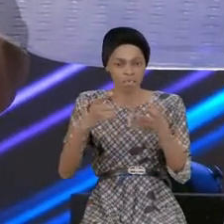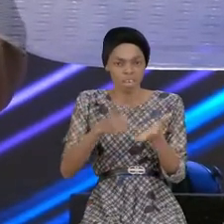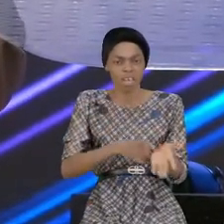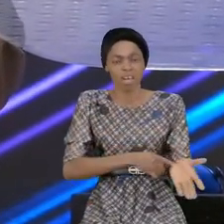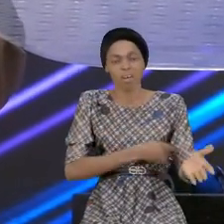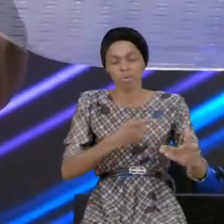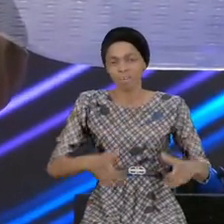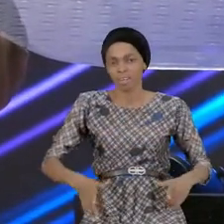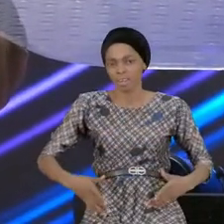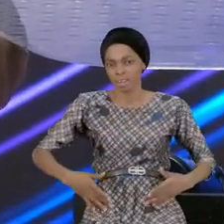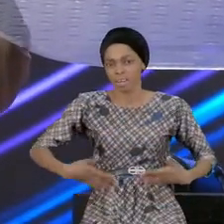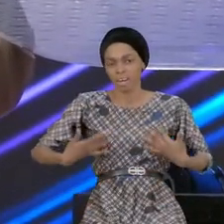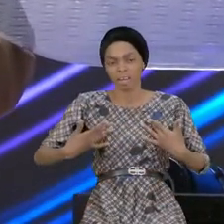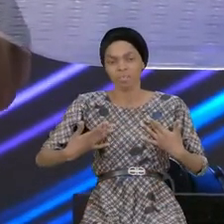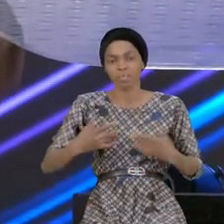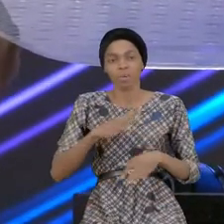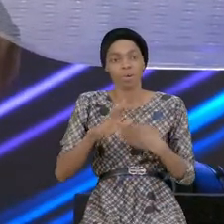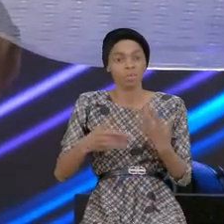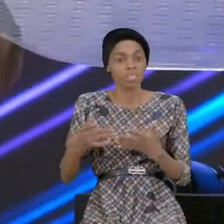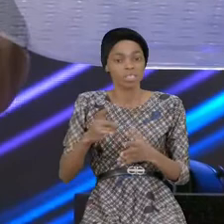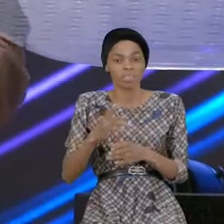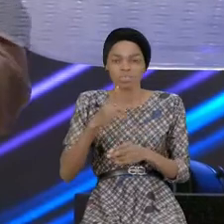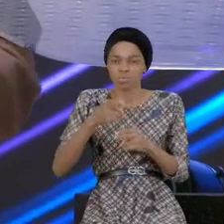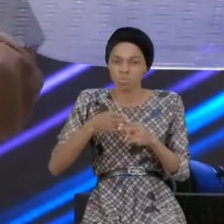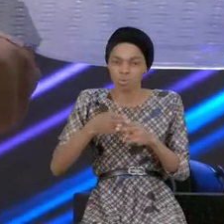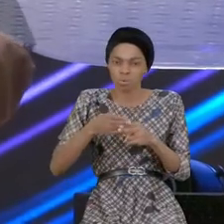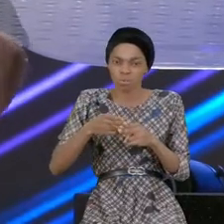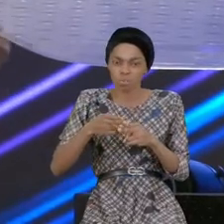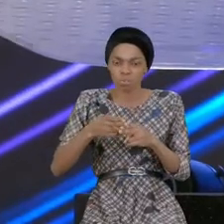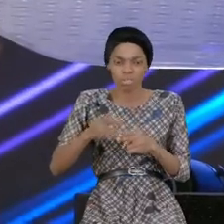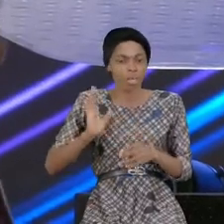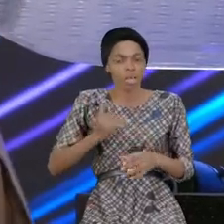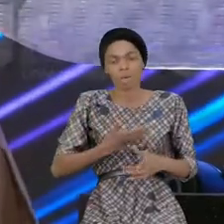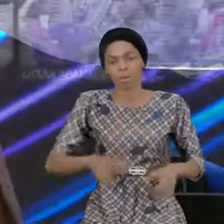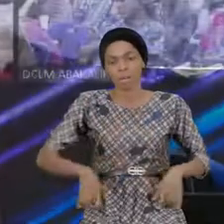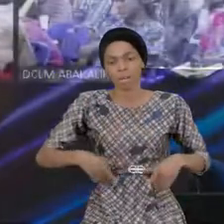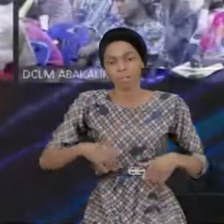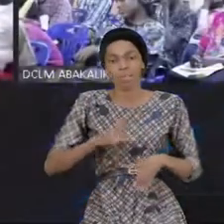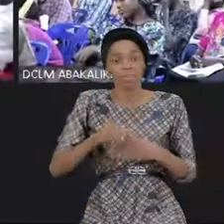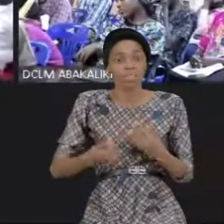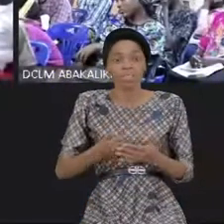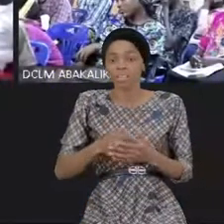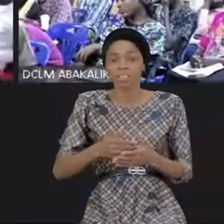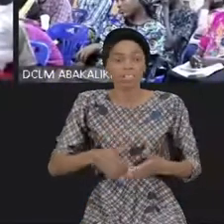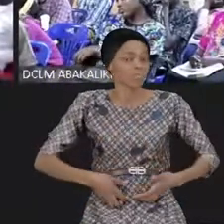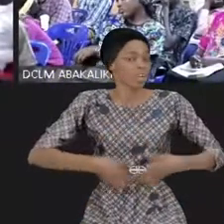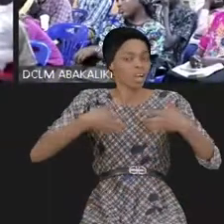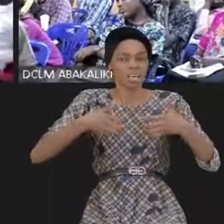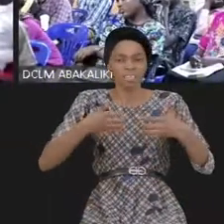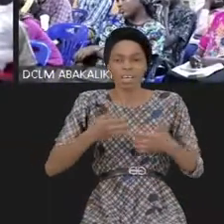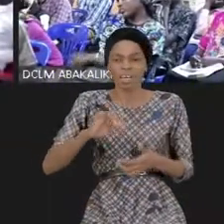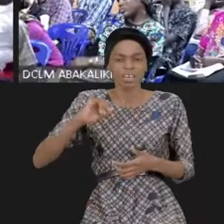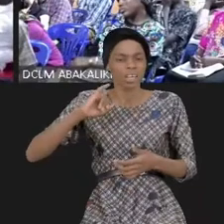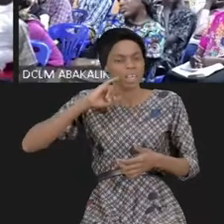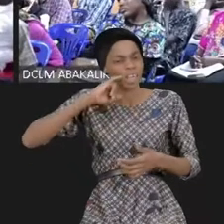Bad temper, angry temper, violence, and thinking evil. Our